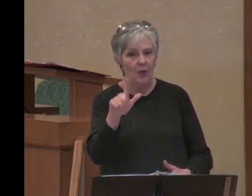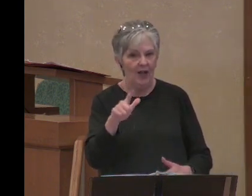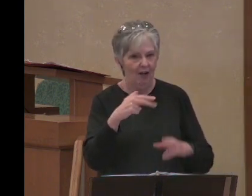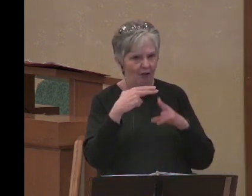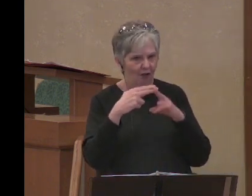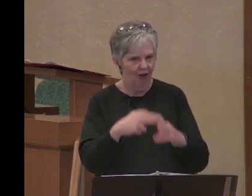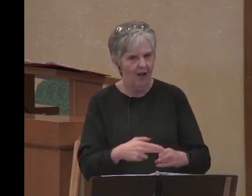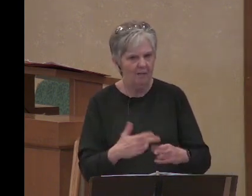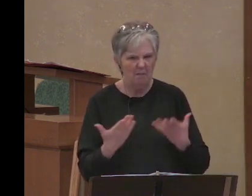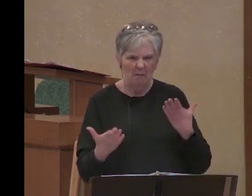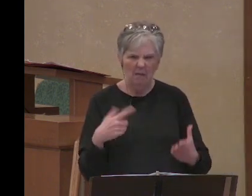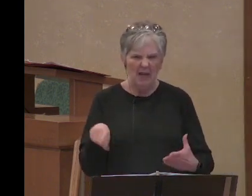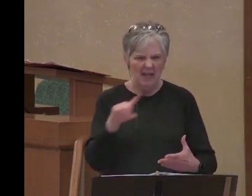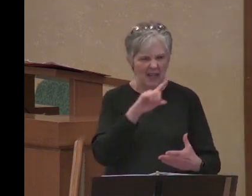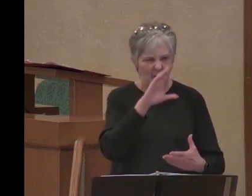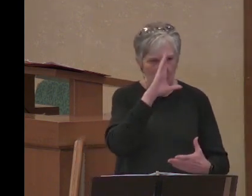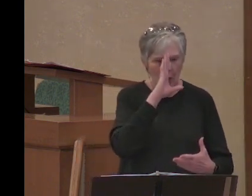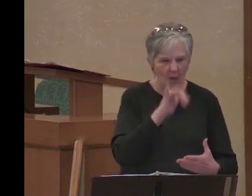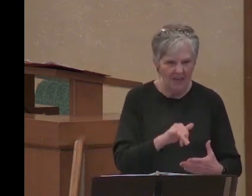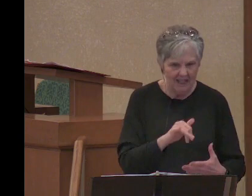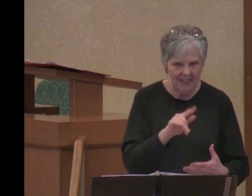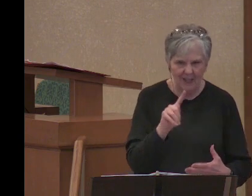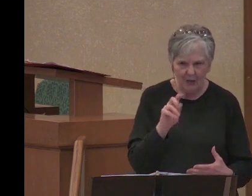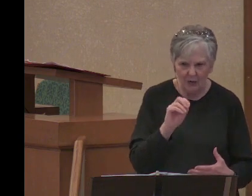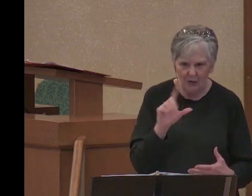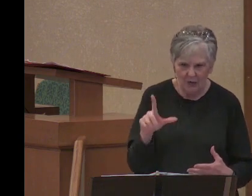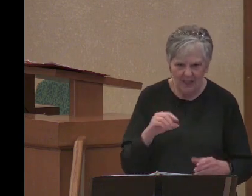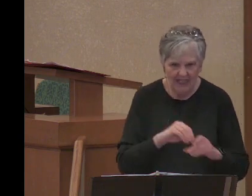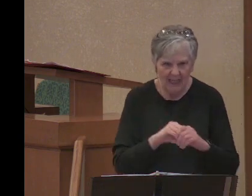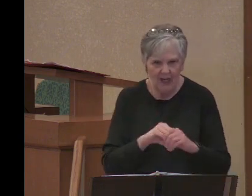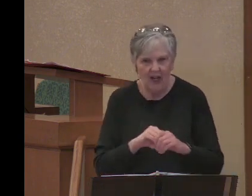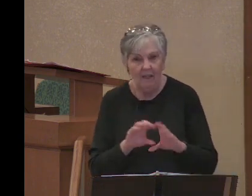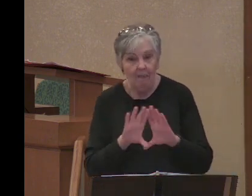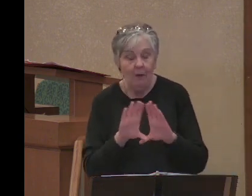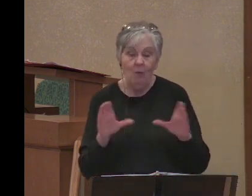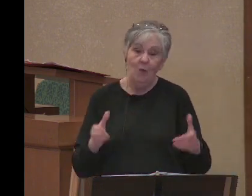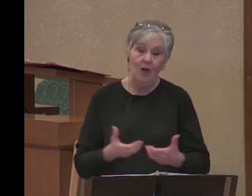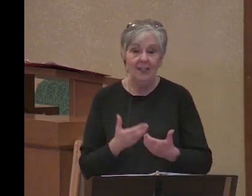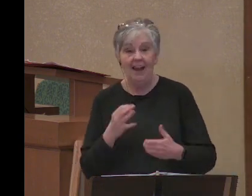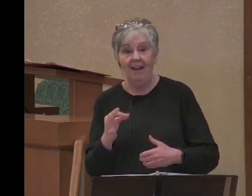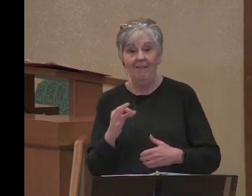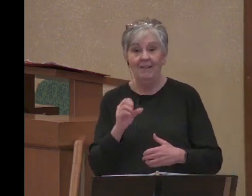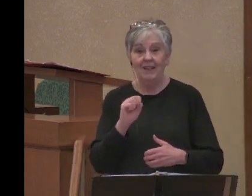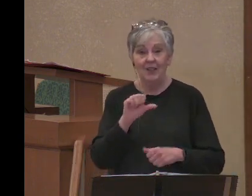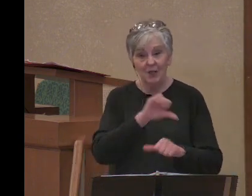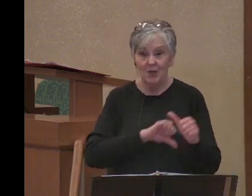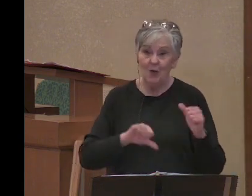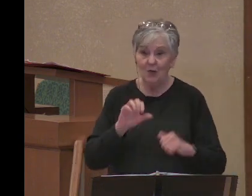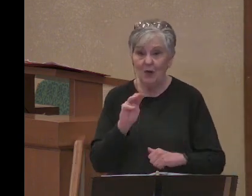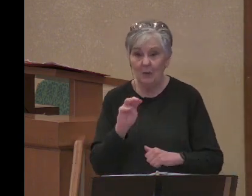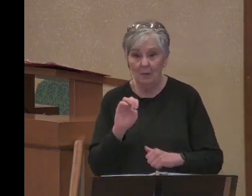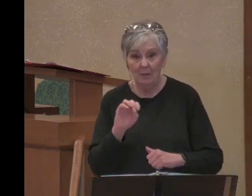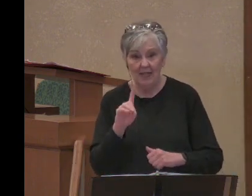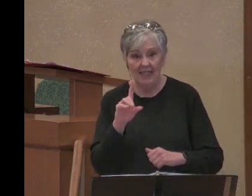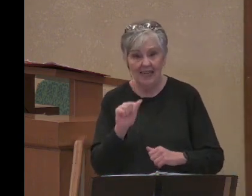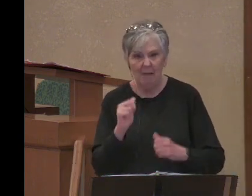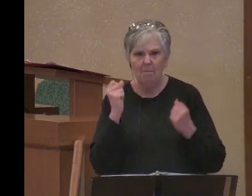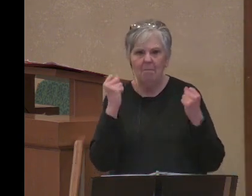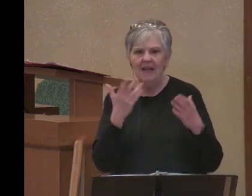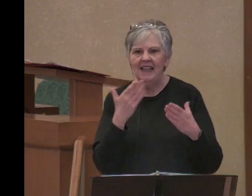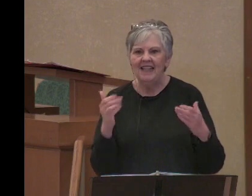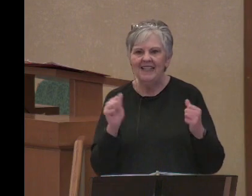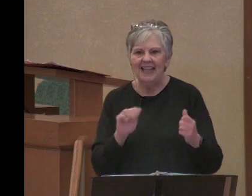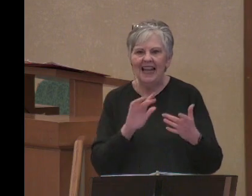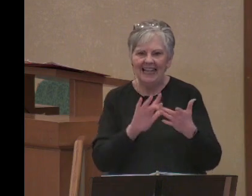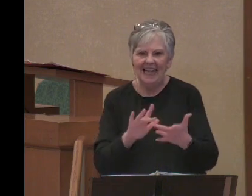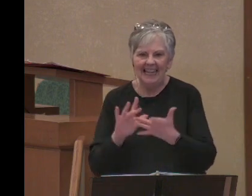you are aware of this little tool, and in a world of social media, there's all kinds of things that you can get connected with.